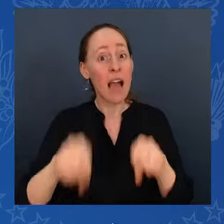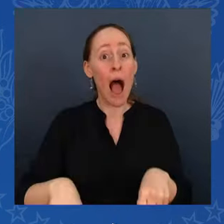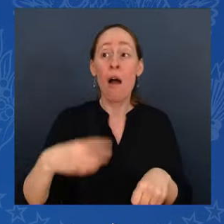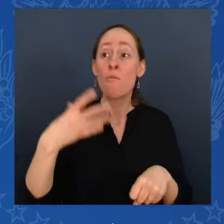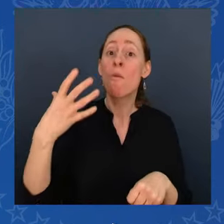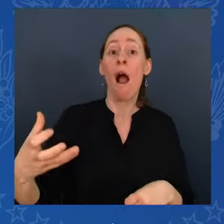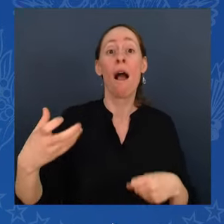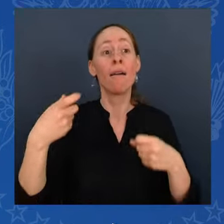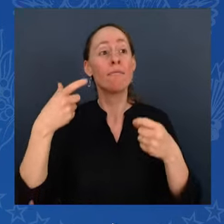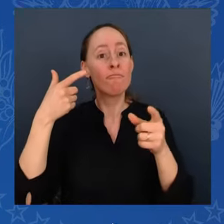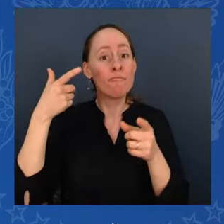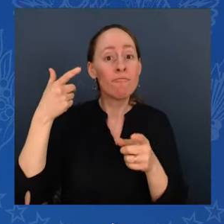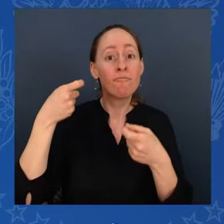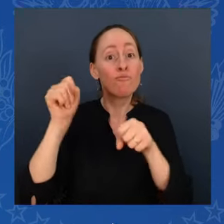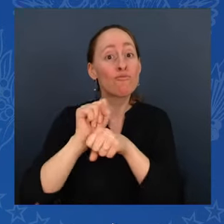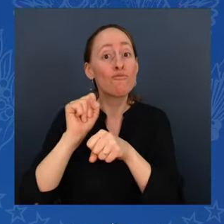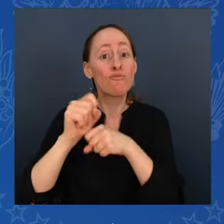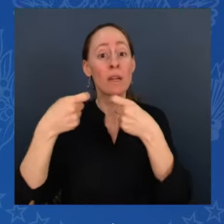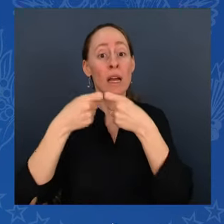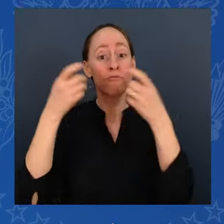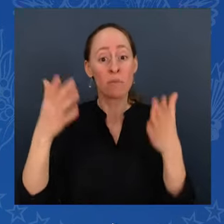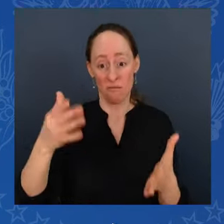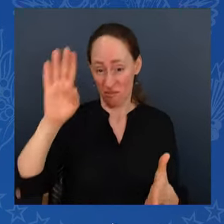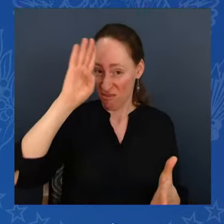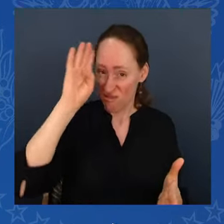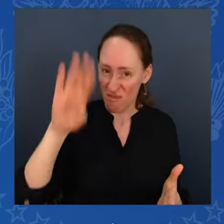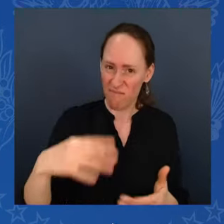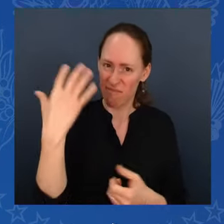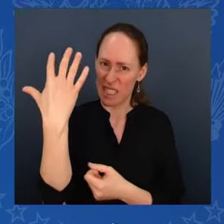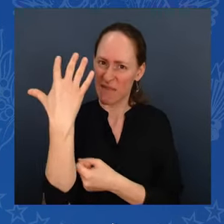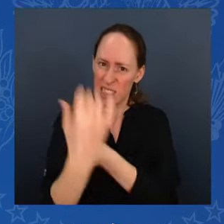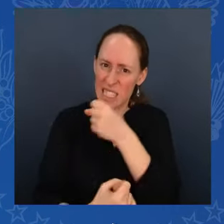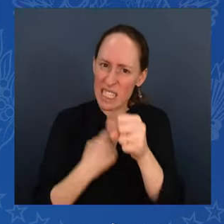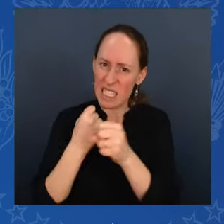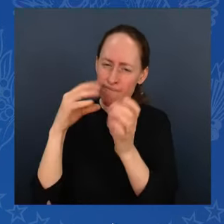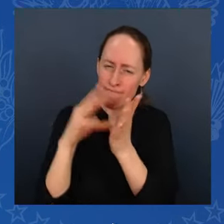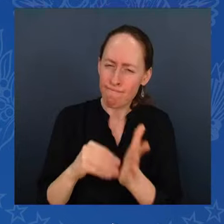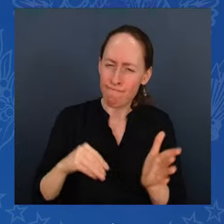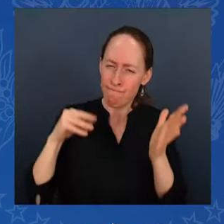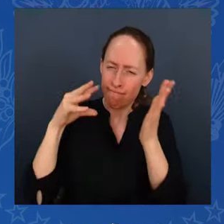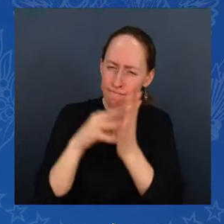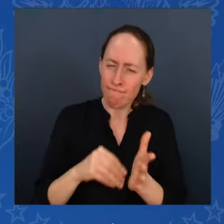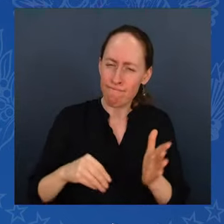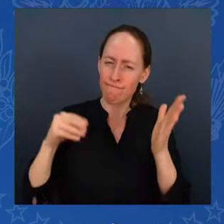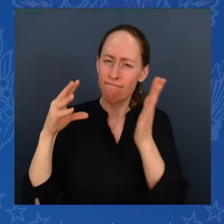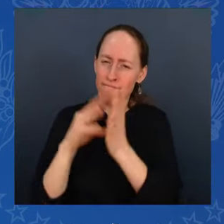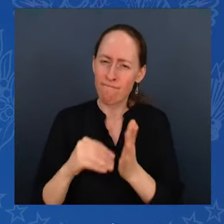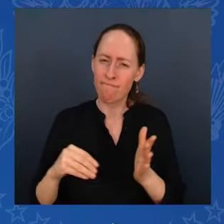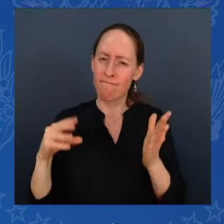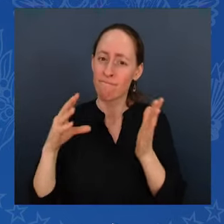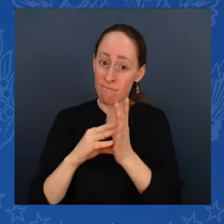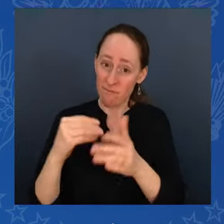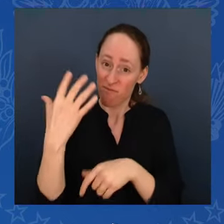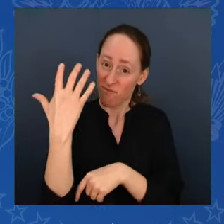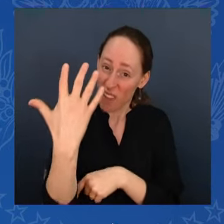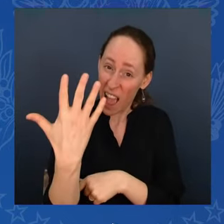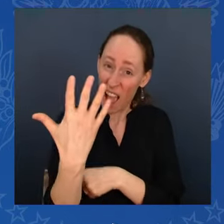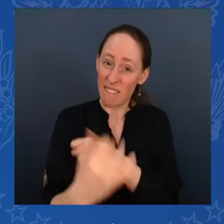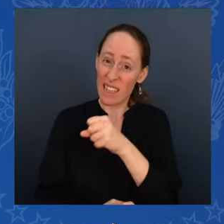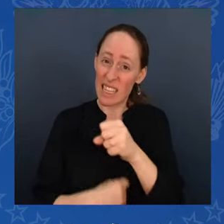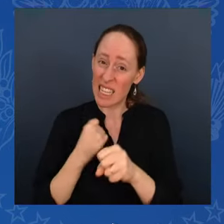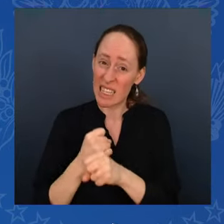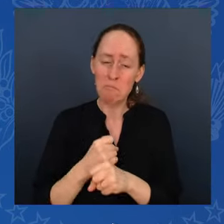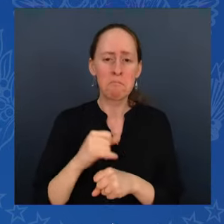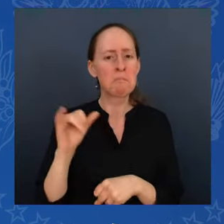apprenticeship. It's like going to college. 5 years. I also want to make, and I've been pushing this, and if